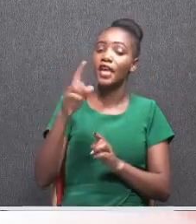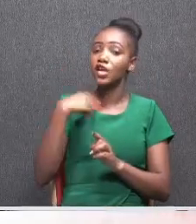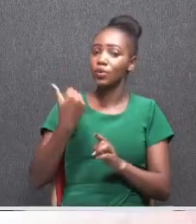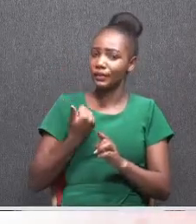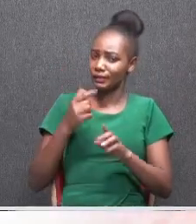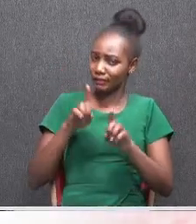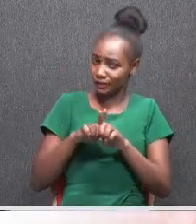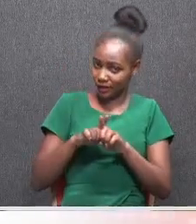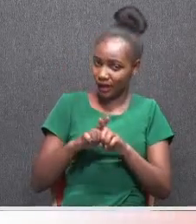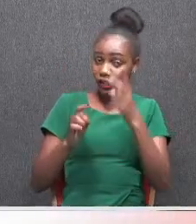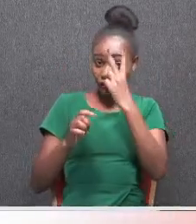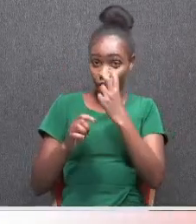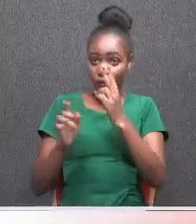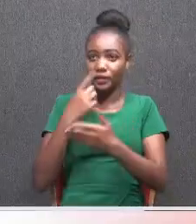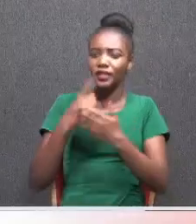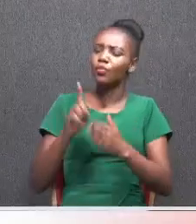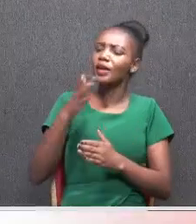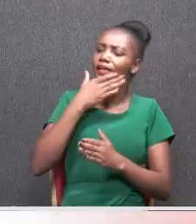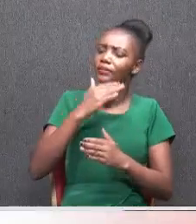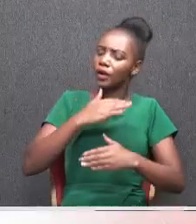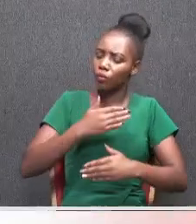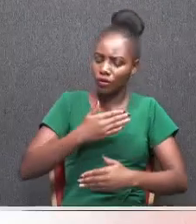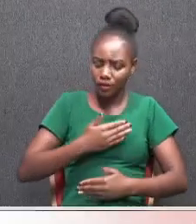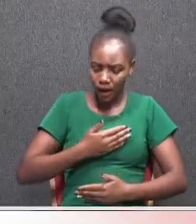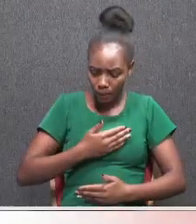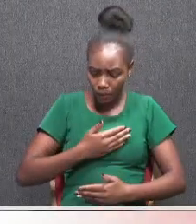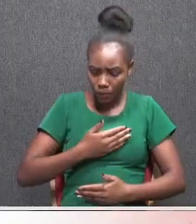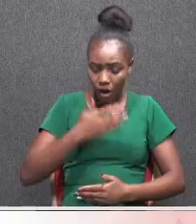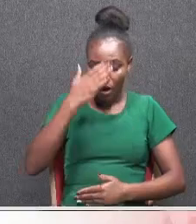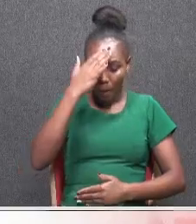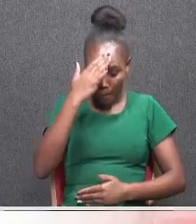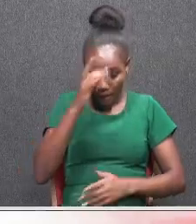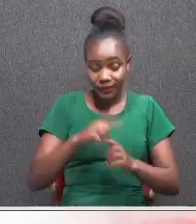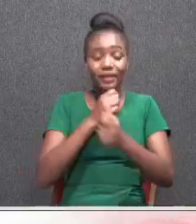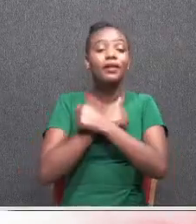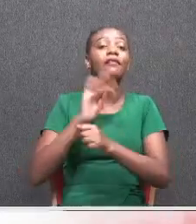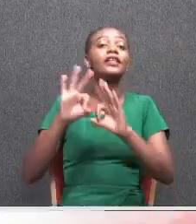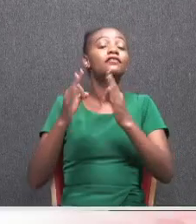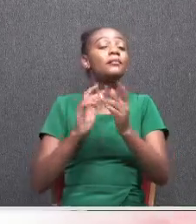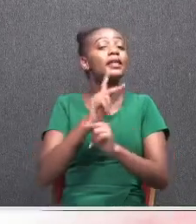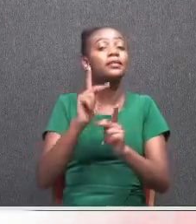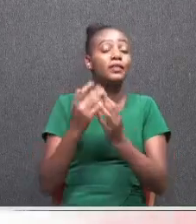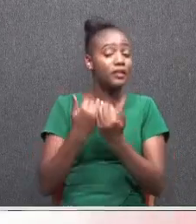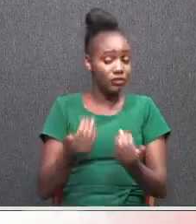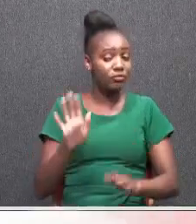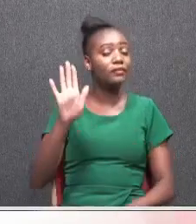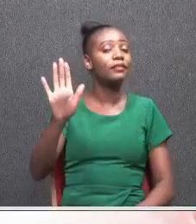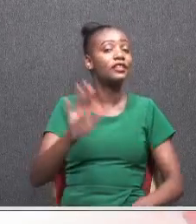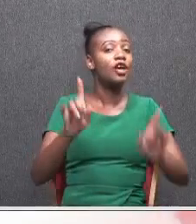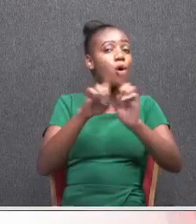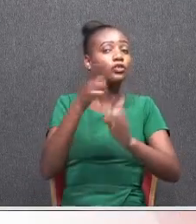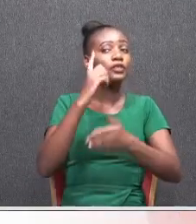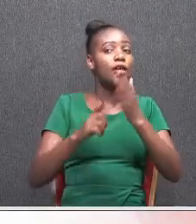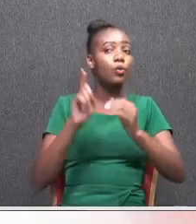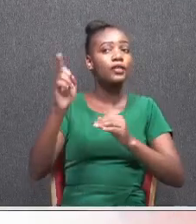suspect, described Gakuru as a humble family man who loved his family, especially his children. She added that Gakuru